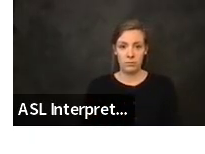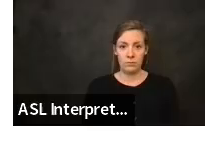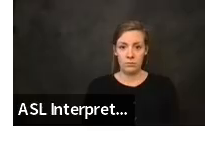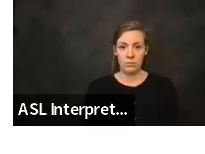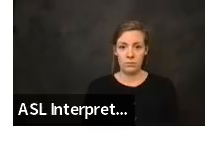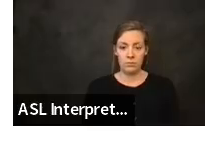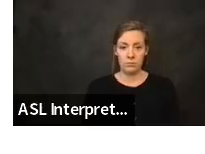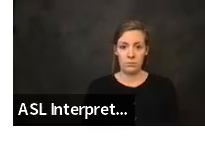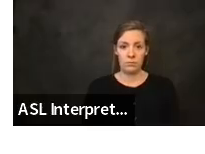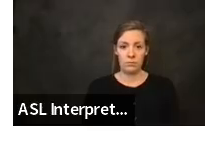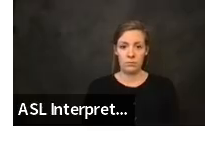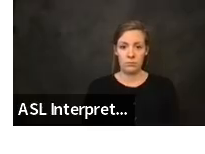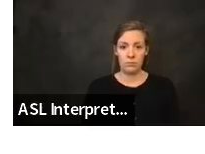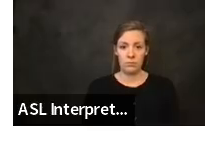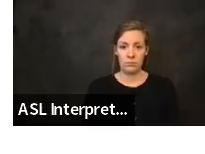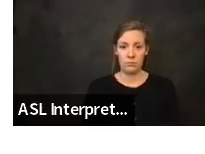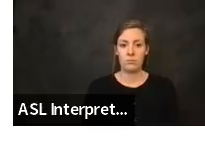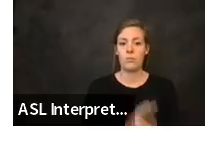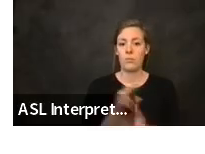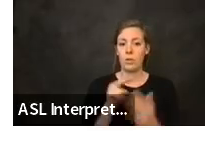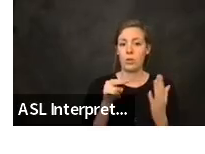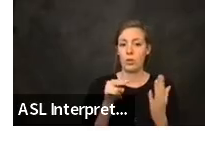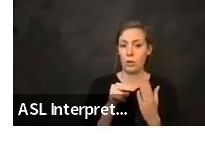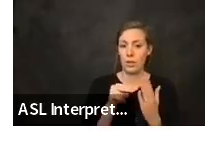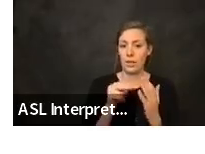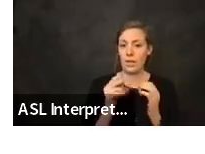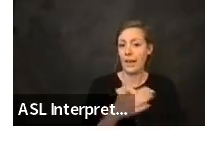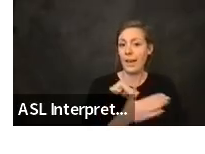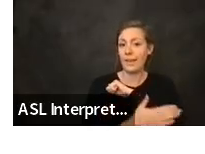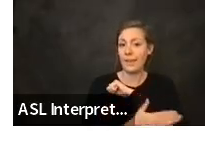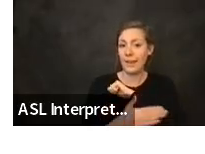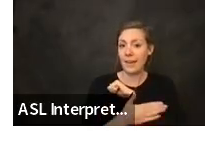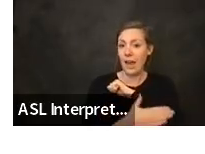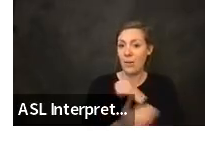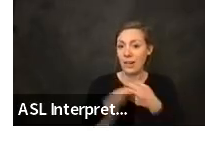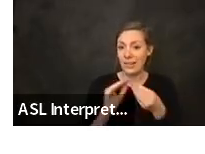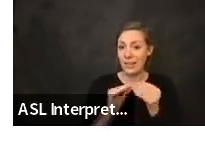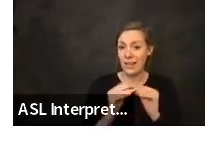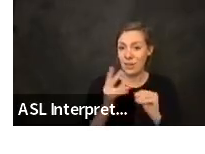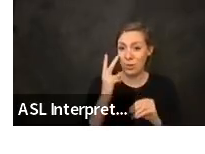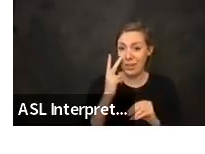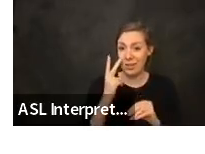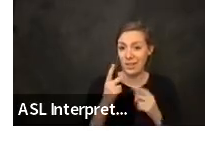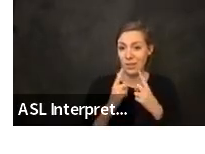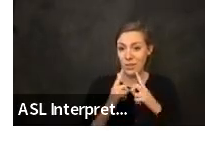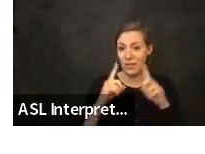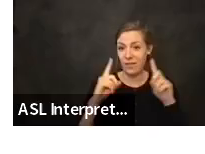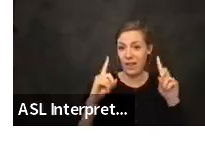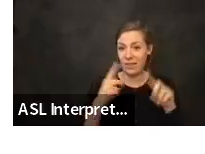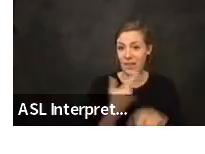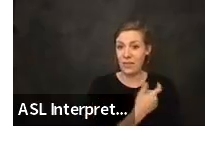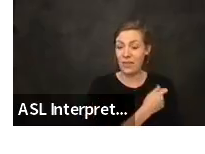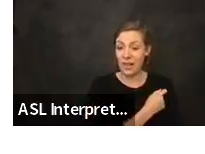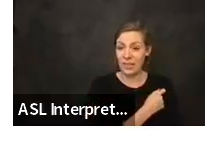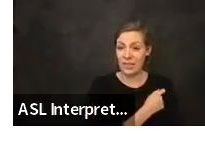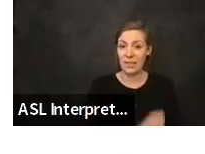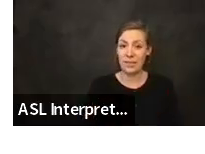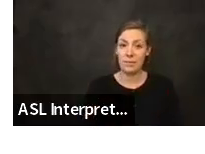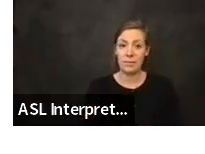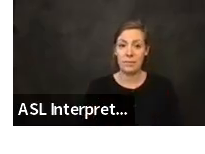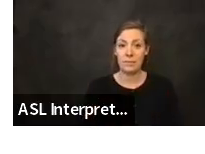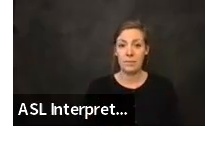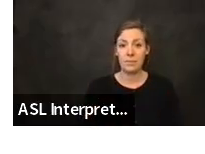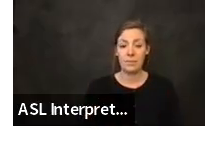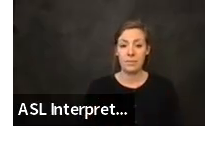And looking at Sonoma County's data, you can see those protective effects of vaccine. So this data is